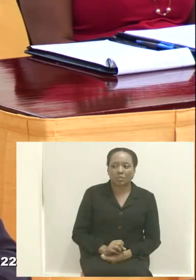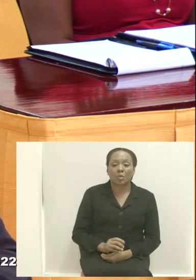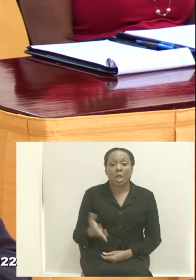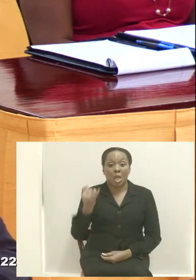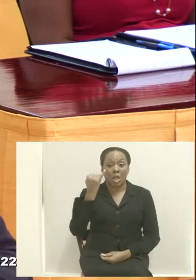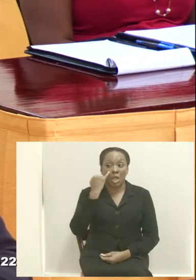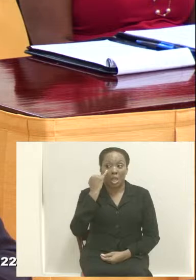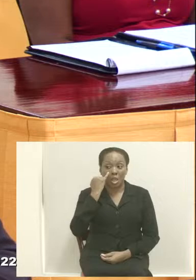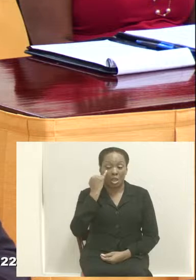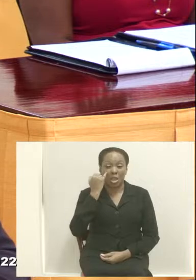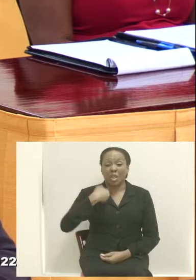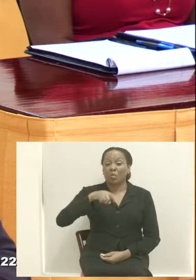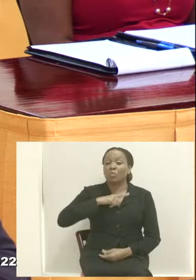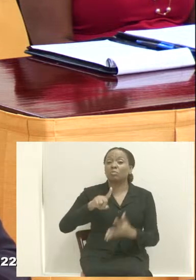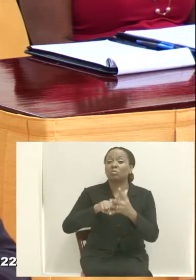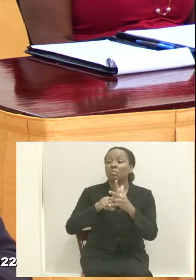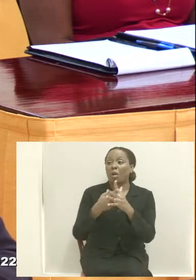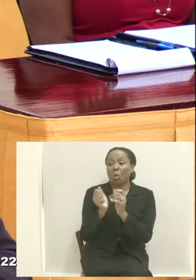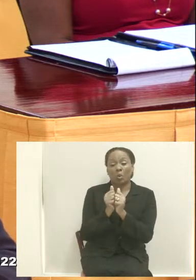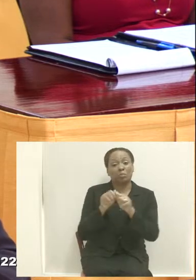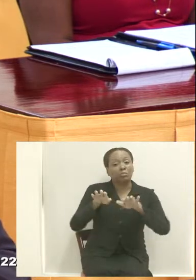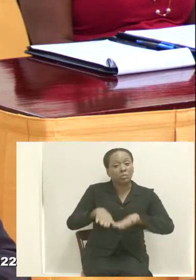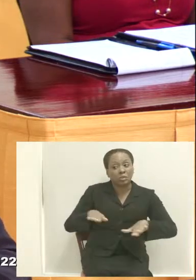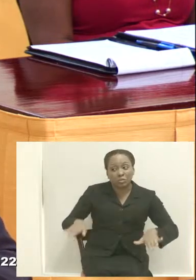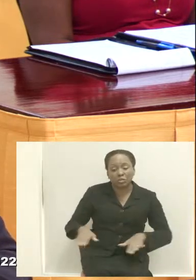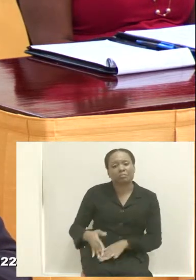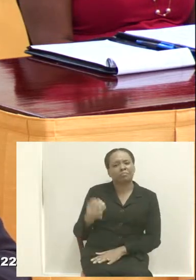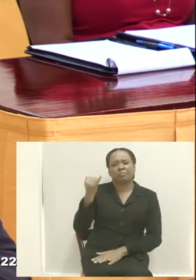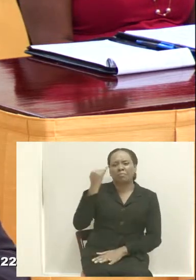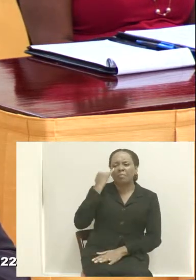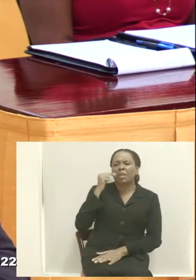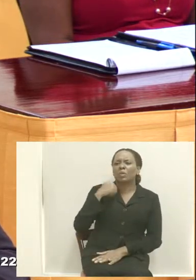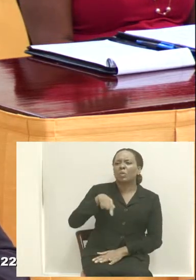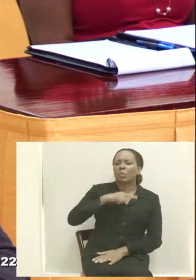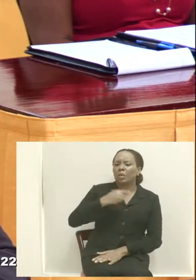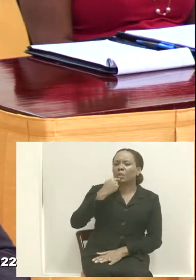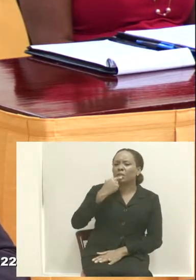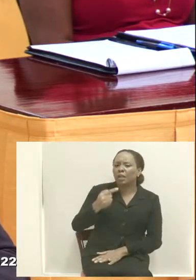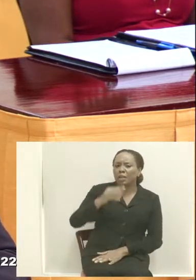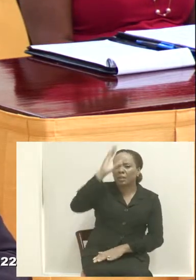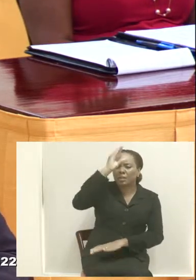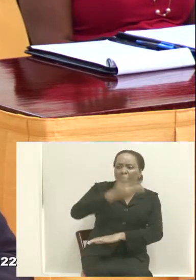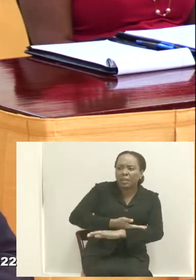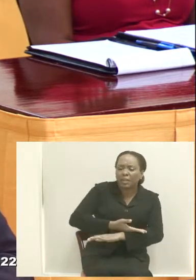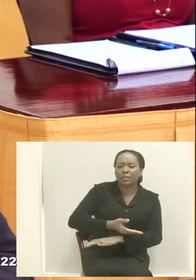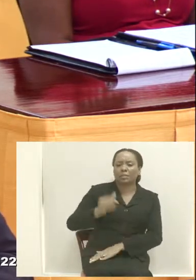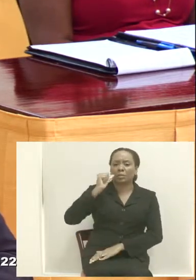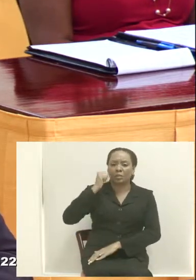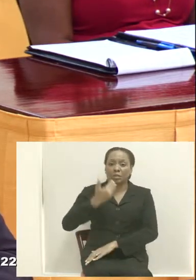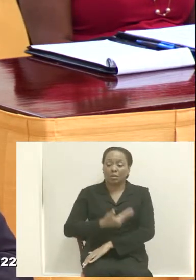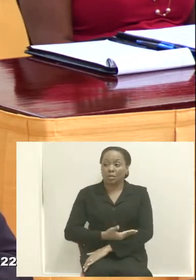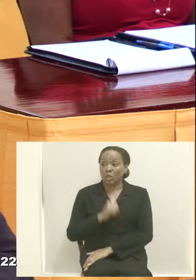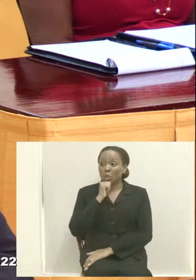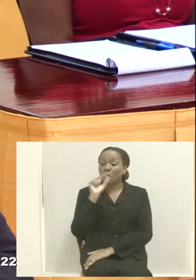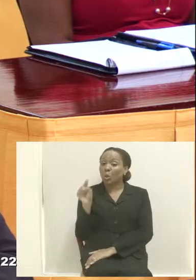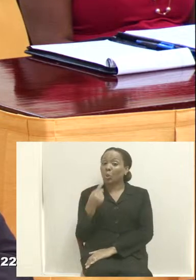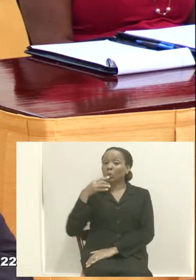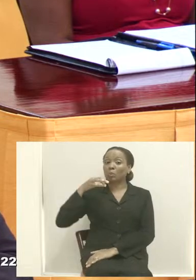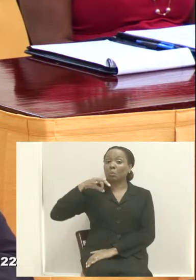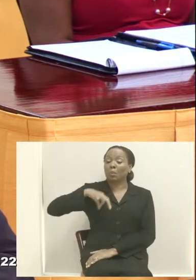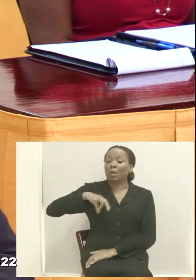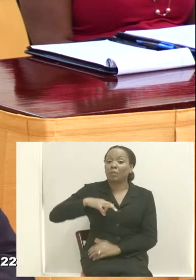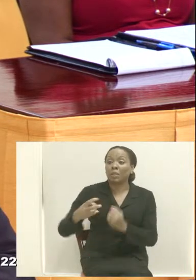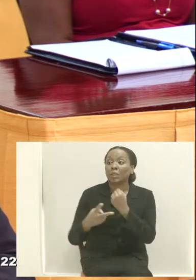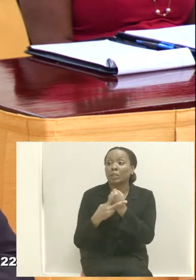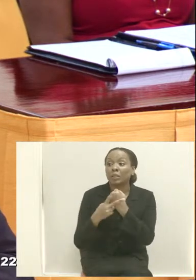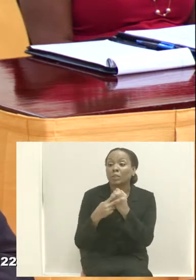to your sons and daughters that not just this is the benefit of savings, but having saved, how do you invest